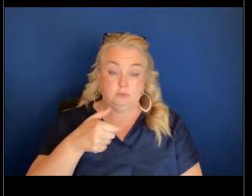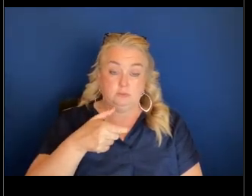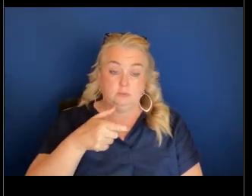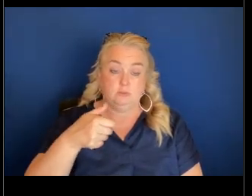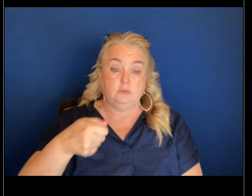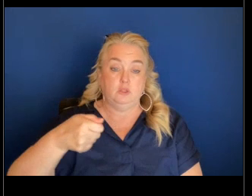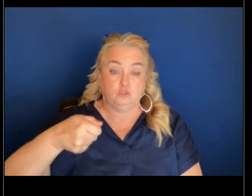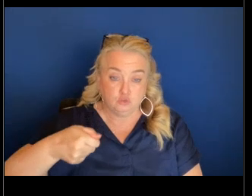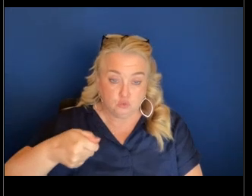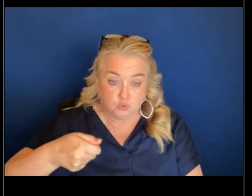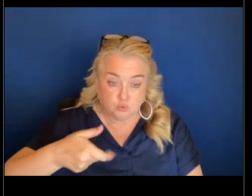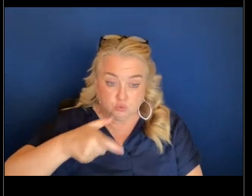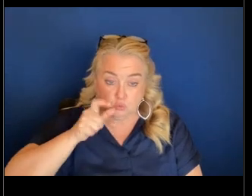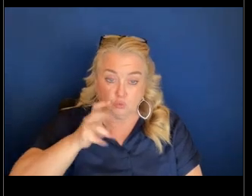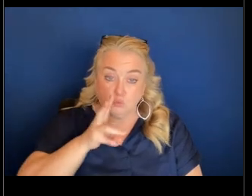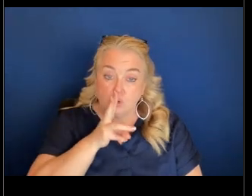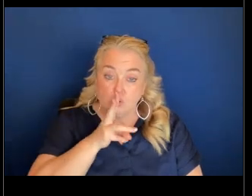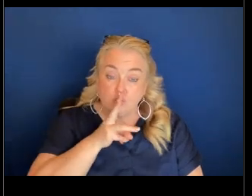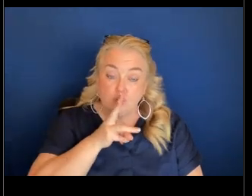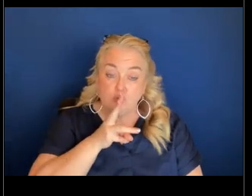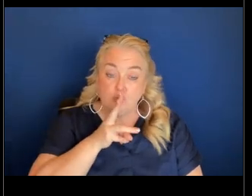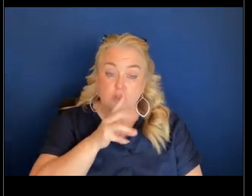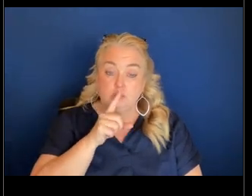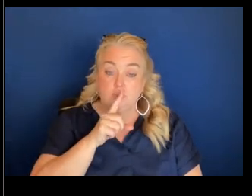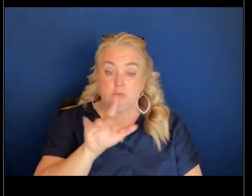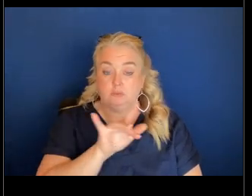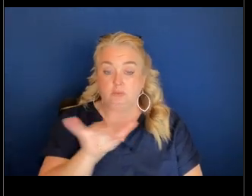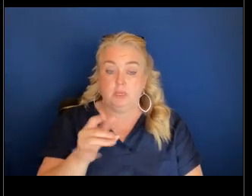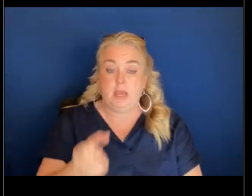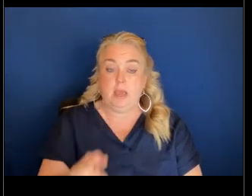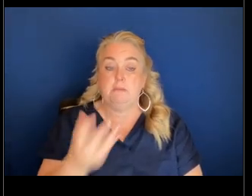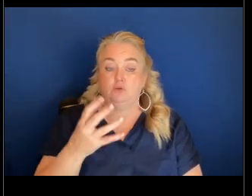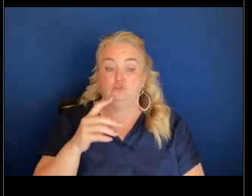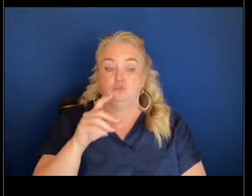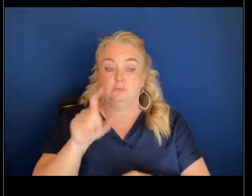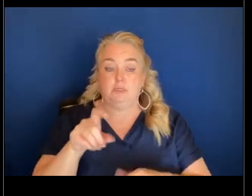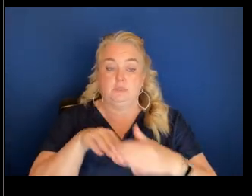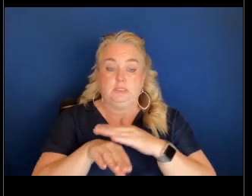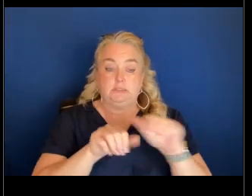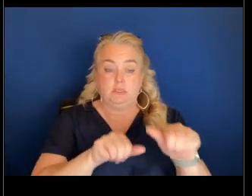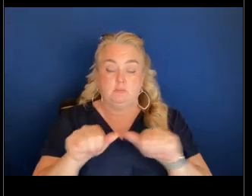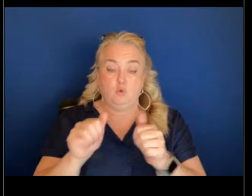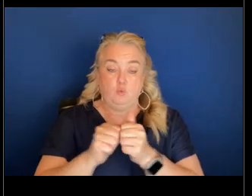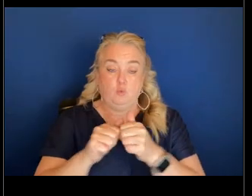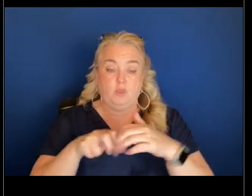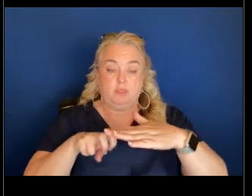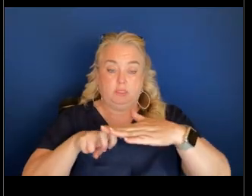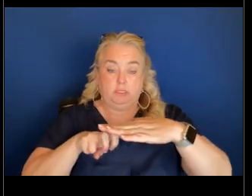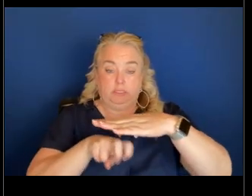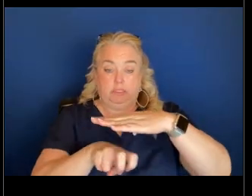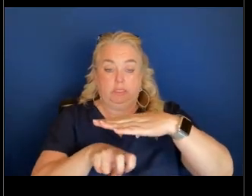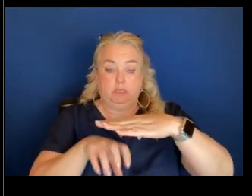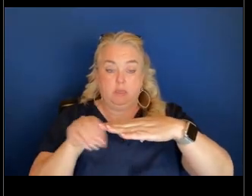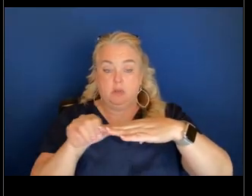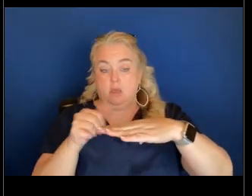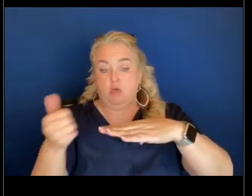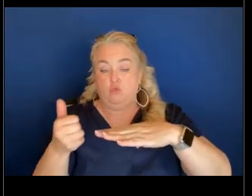fountains are provided, at least blank must be accessible with knee space and other